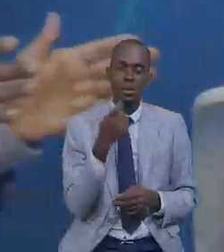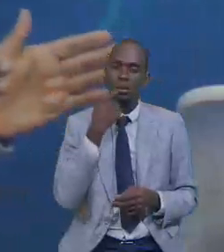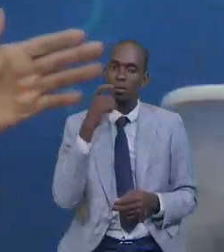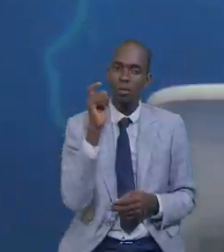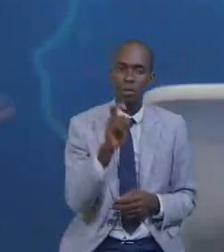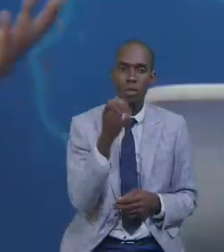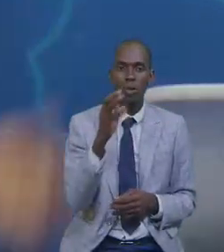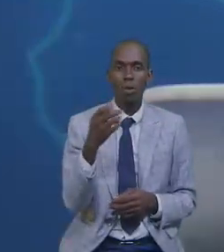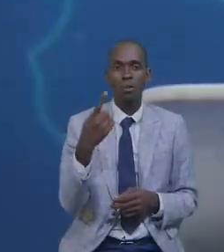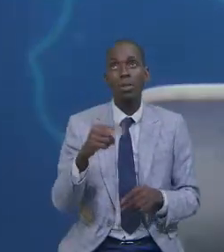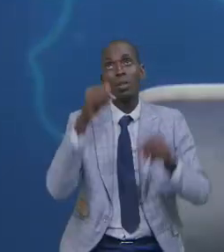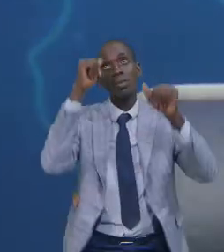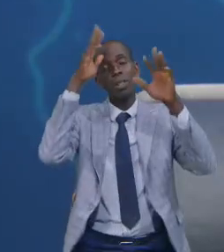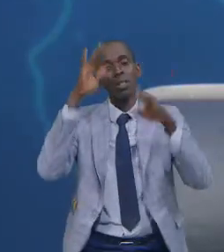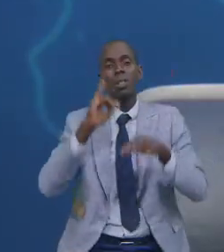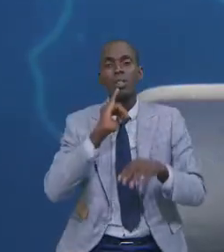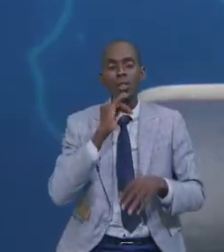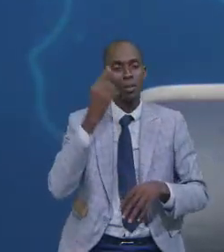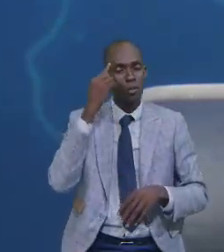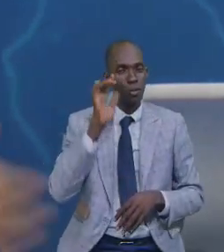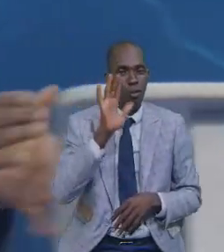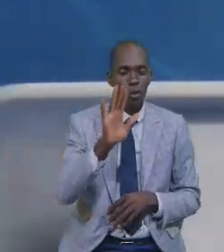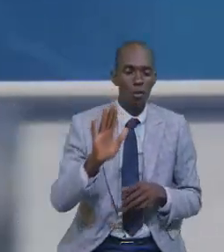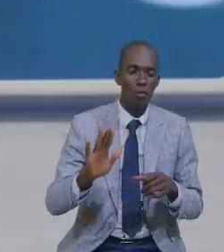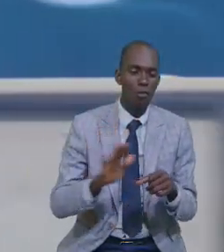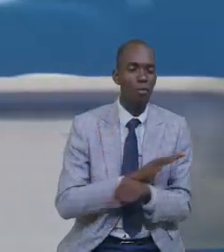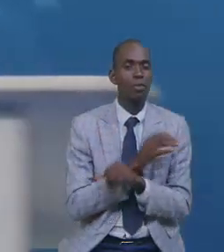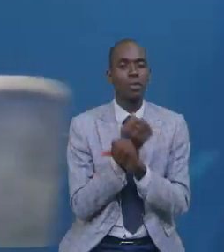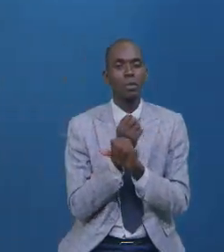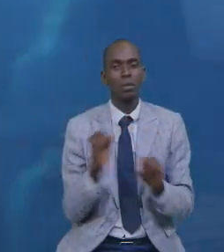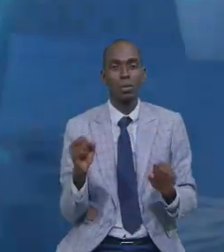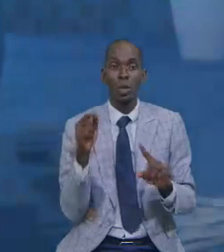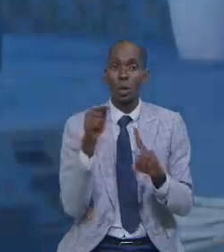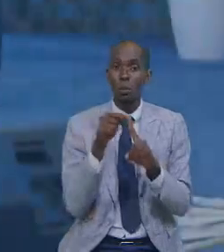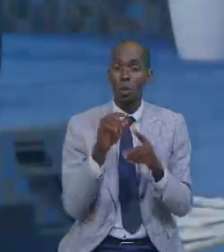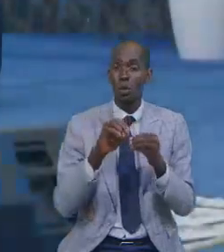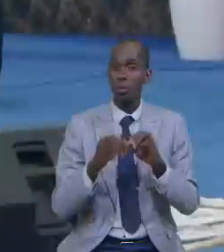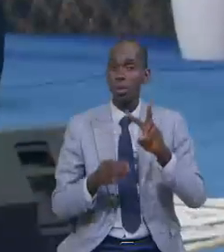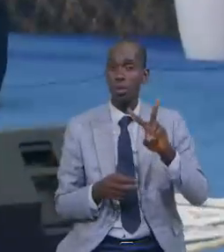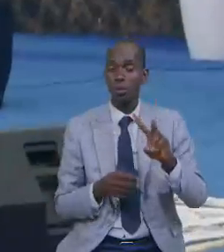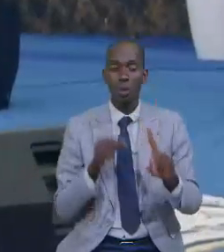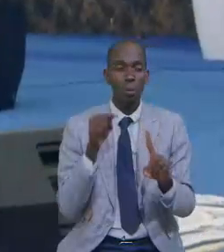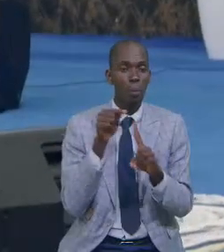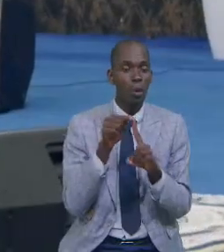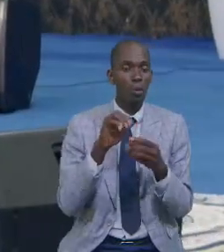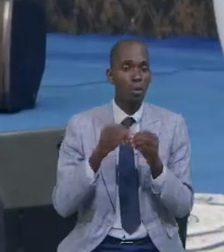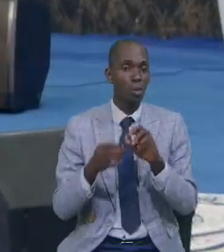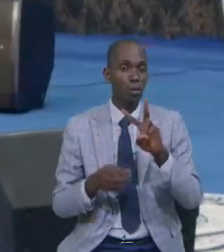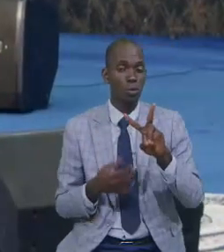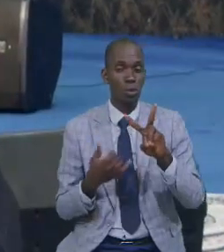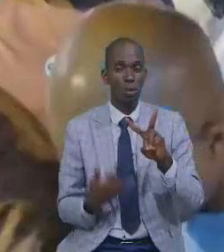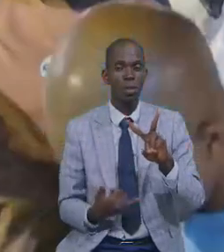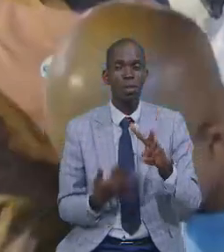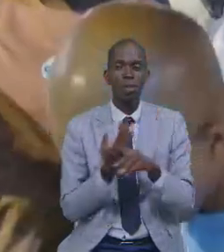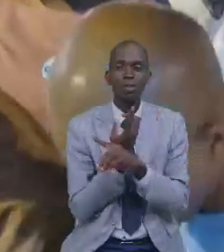Father is for your full salvation. We're coming to point number two here. Point number two,